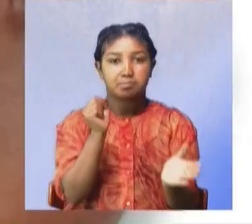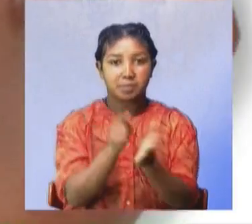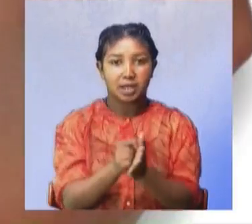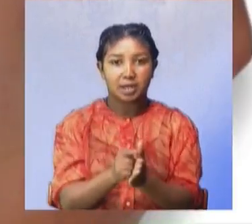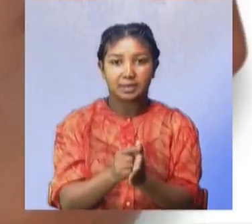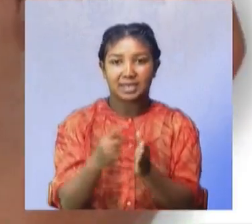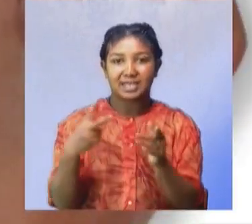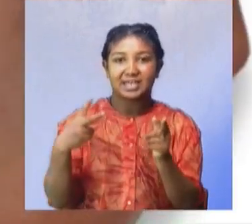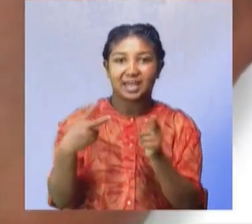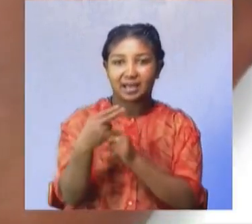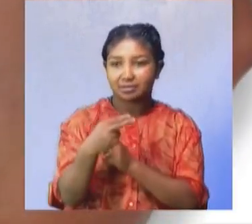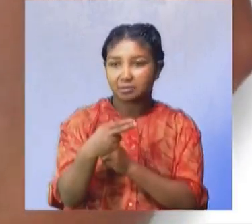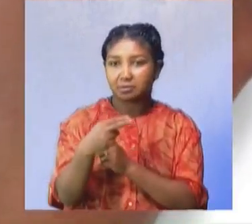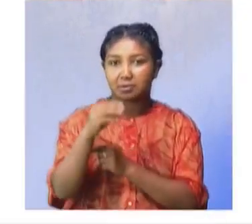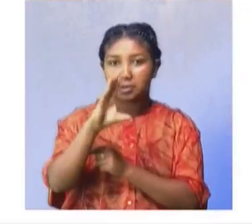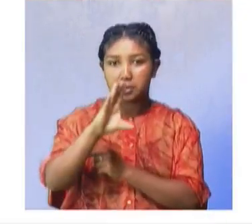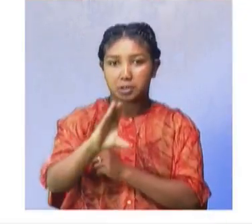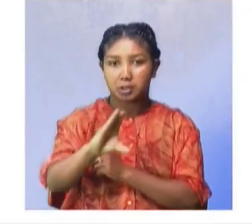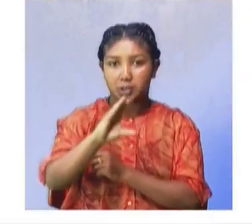cut.